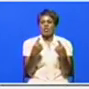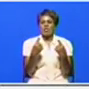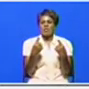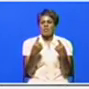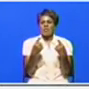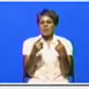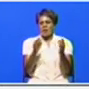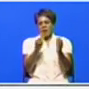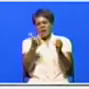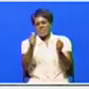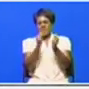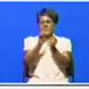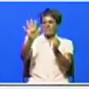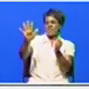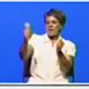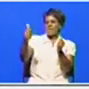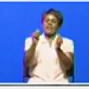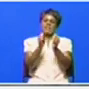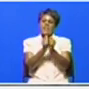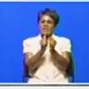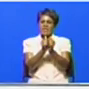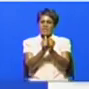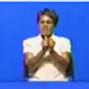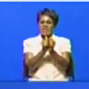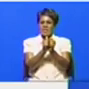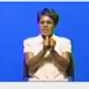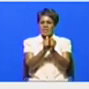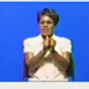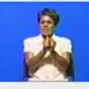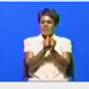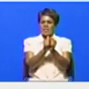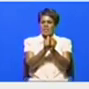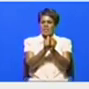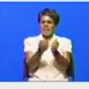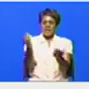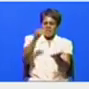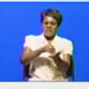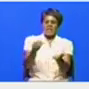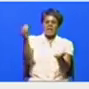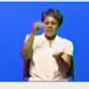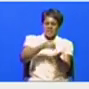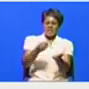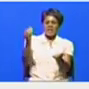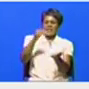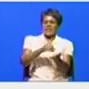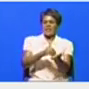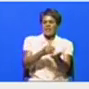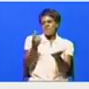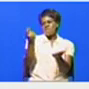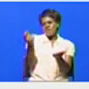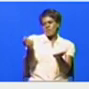Others 15, 10. The bulk, I repeat, the